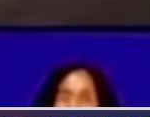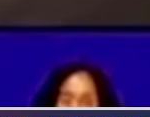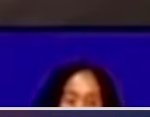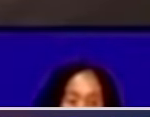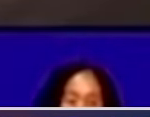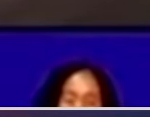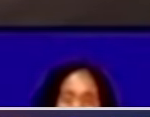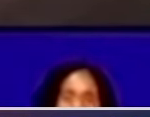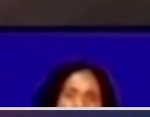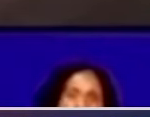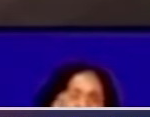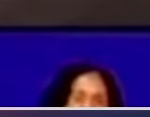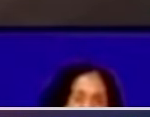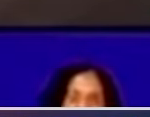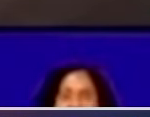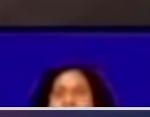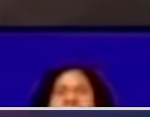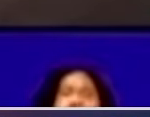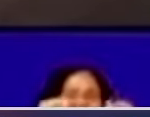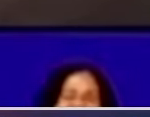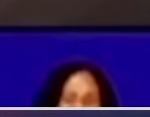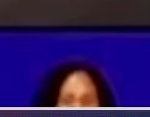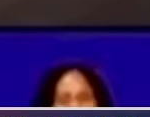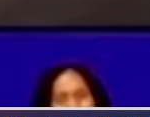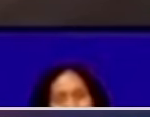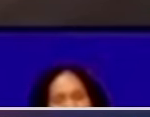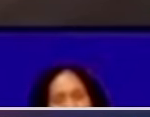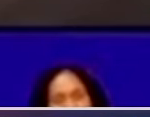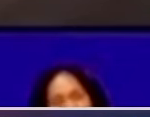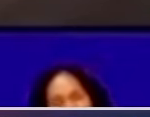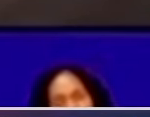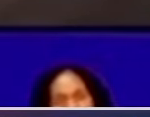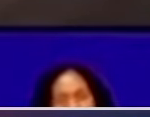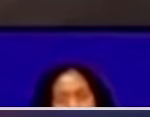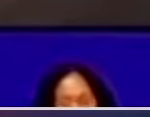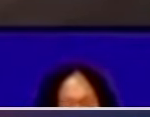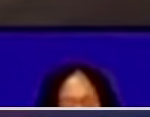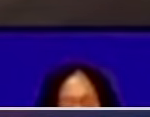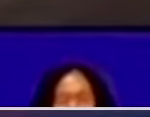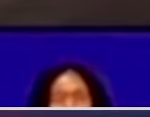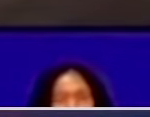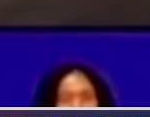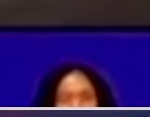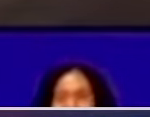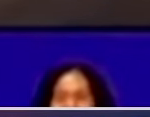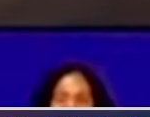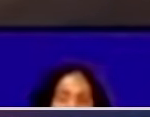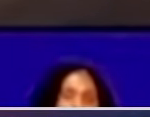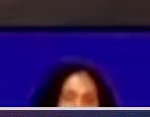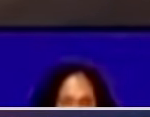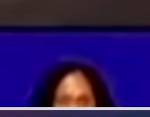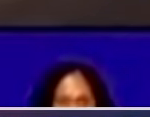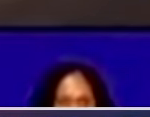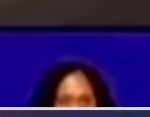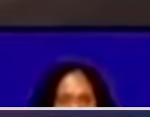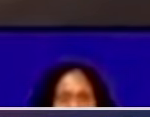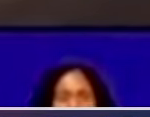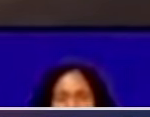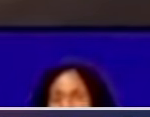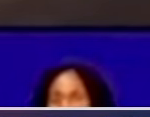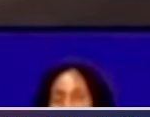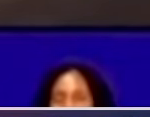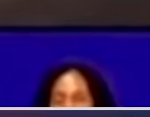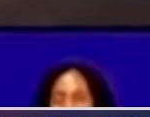when half of the children in our country do not sit down to write their exams. If our widening inequality is